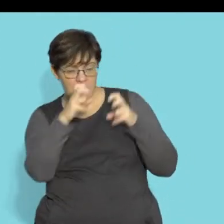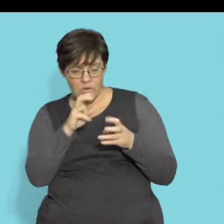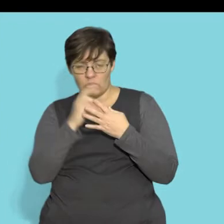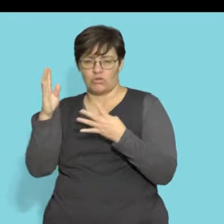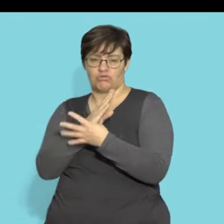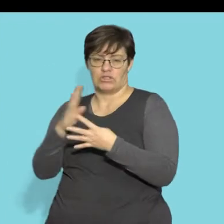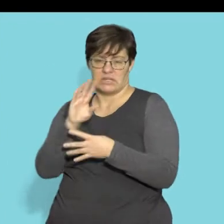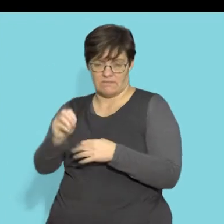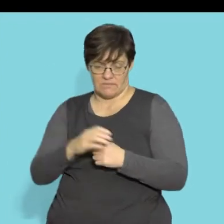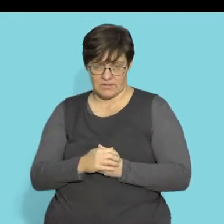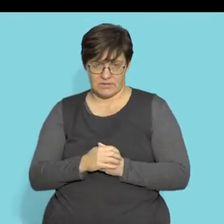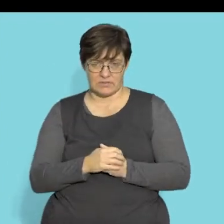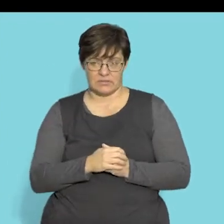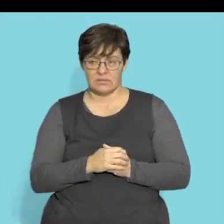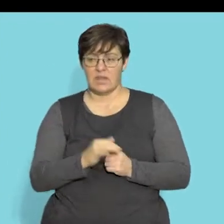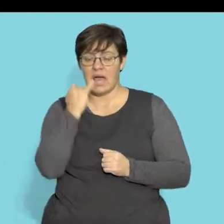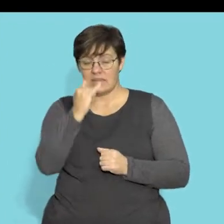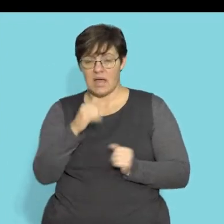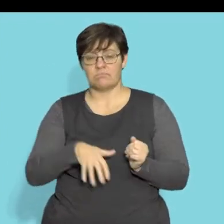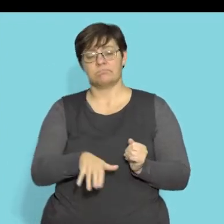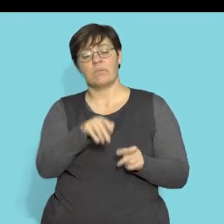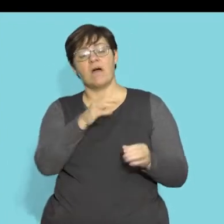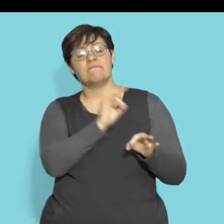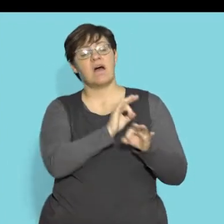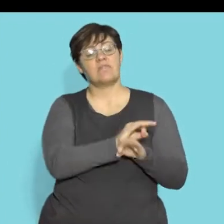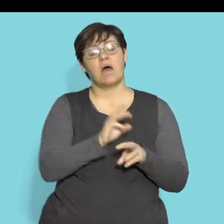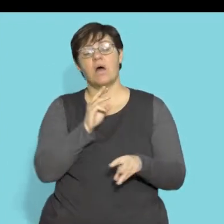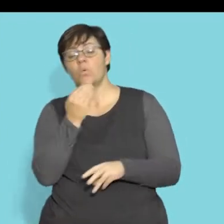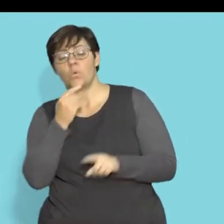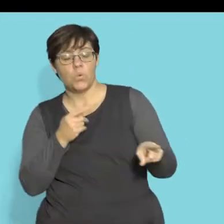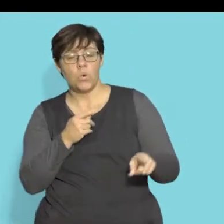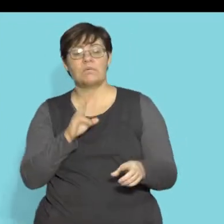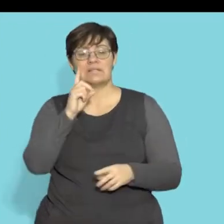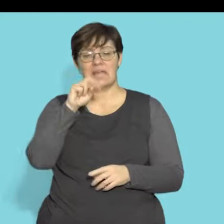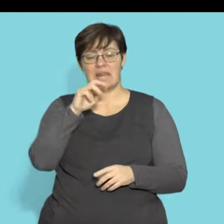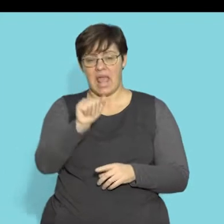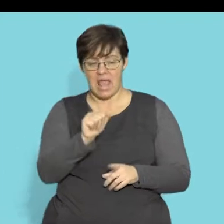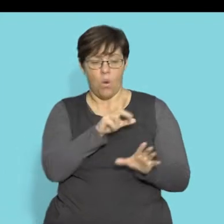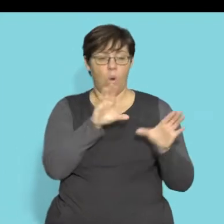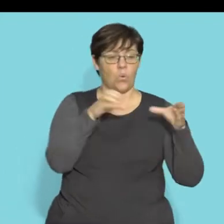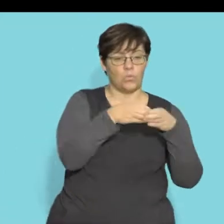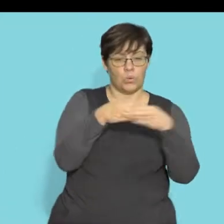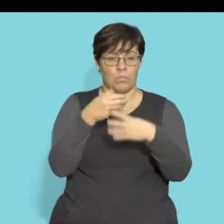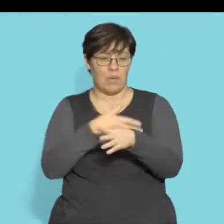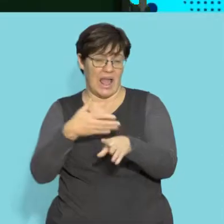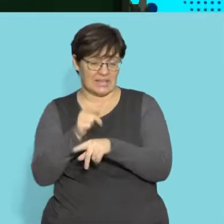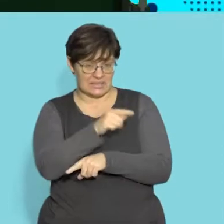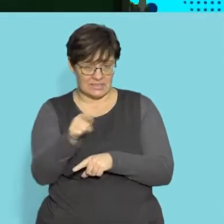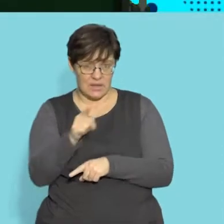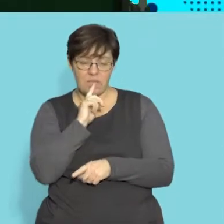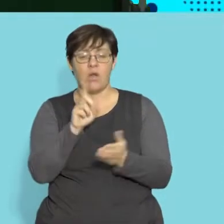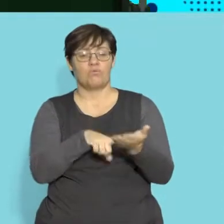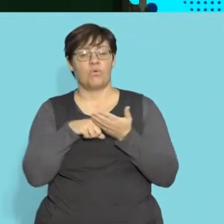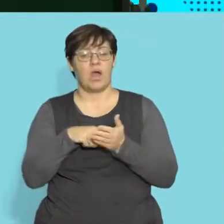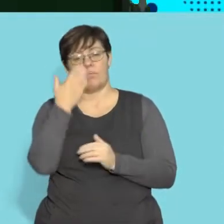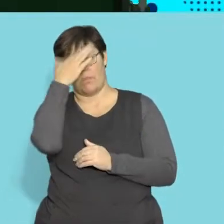screening. The idea of paternity testing using DNA fingerprinting and blood groups is another aspect that you would be